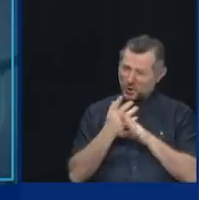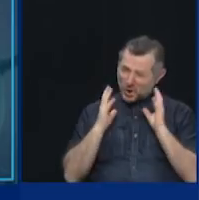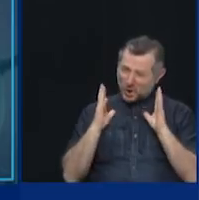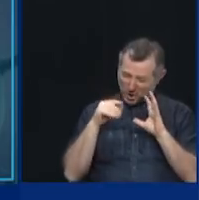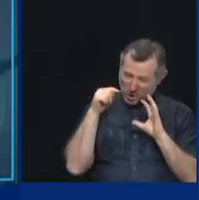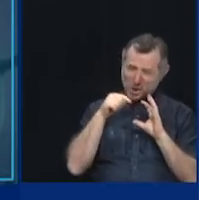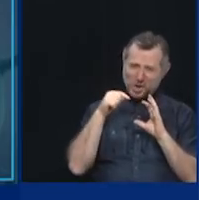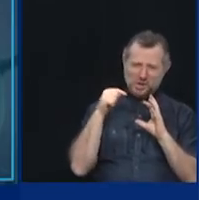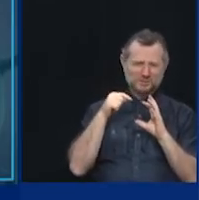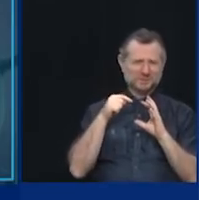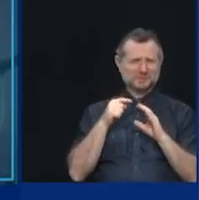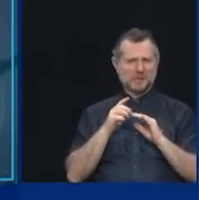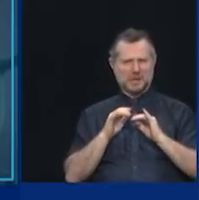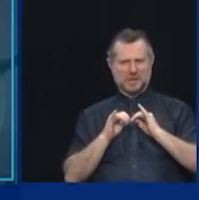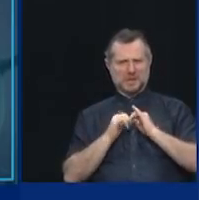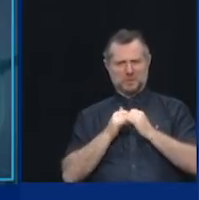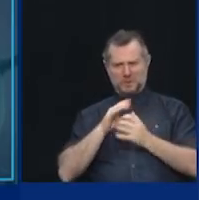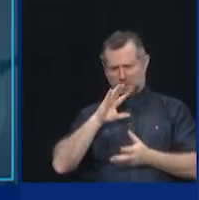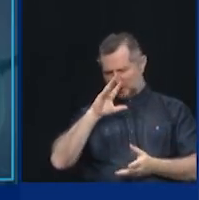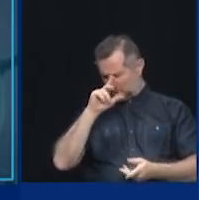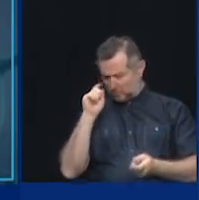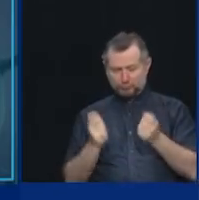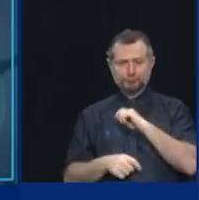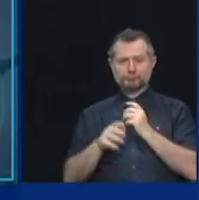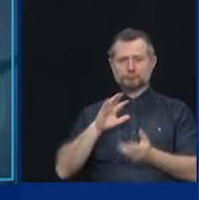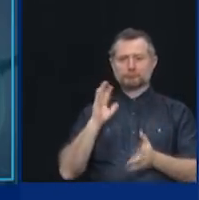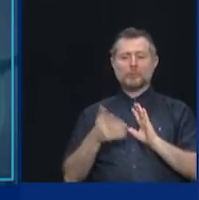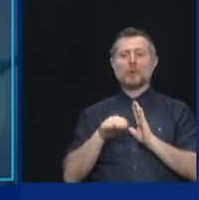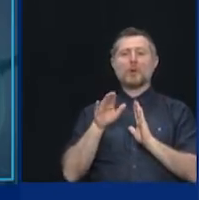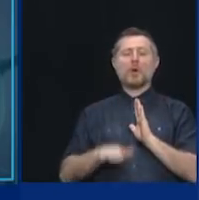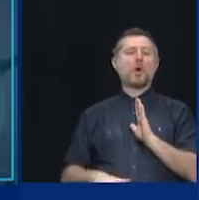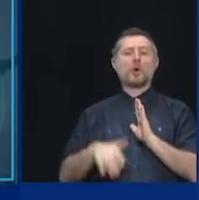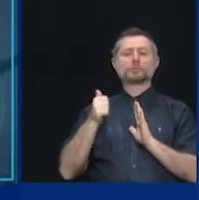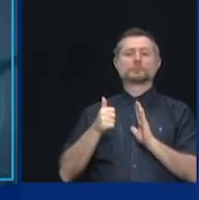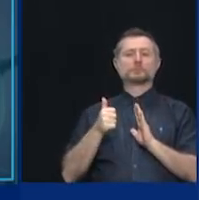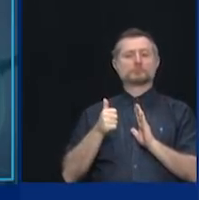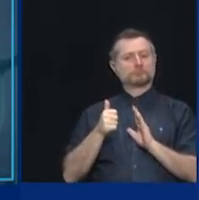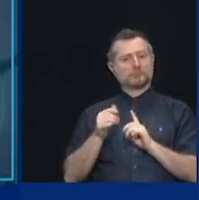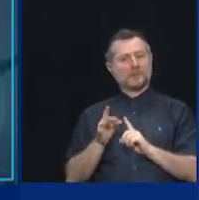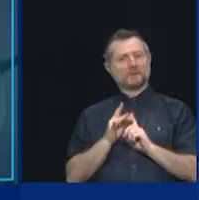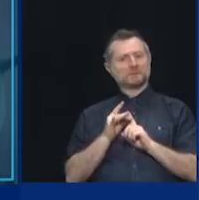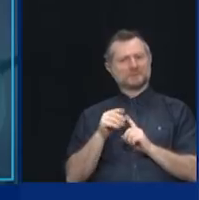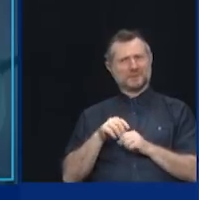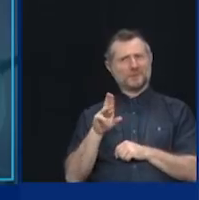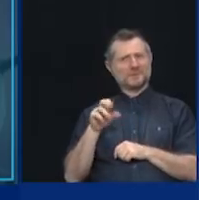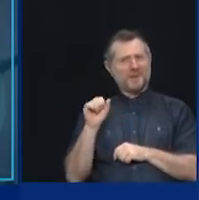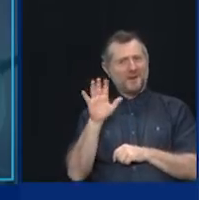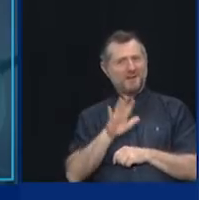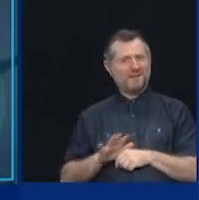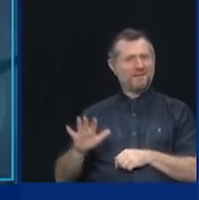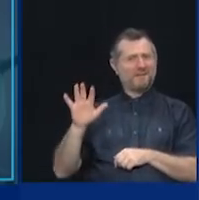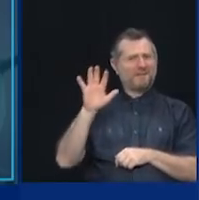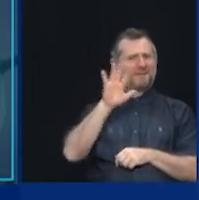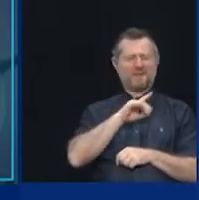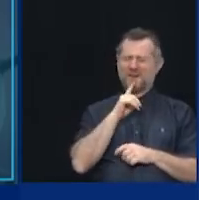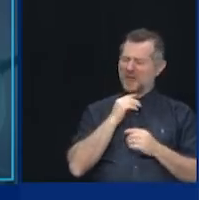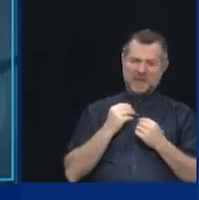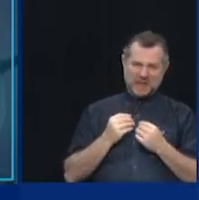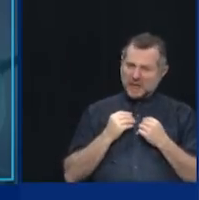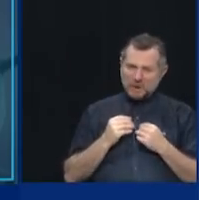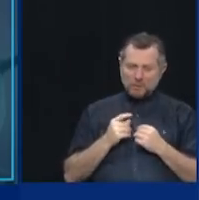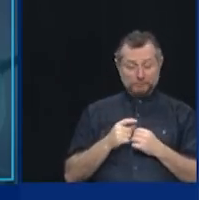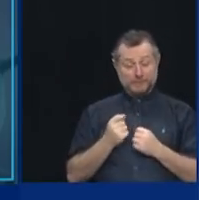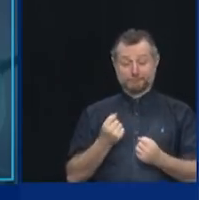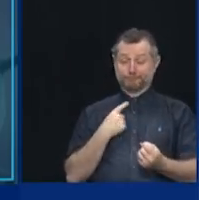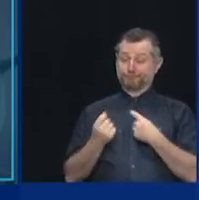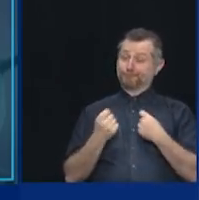to literally the lowest infection rate in the United States of America? How did you do that? How did you go